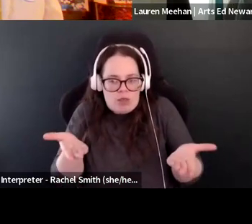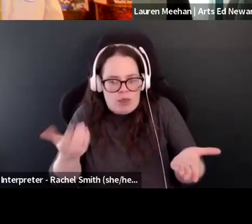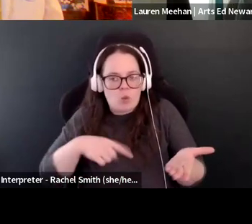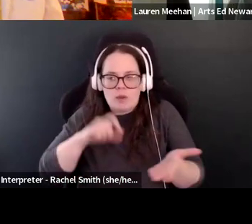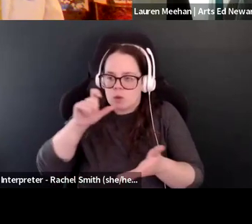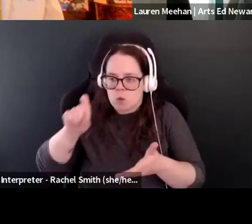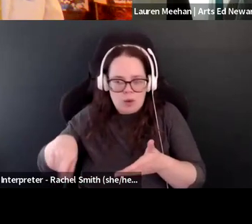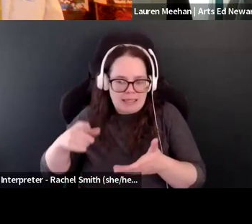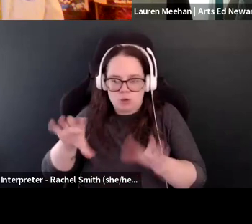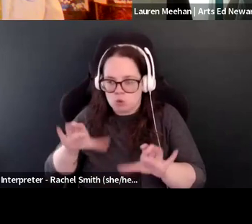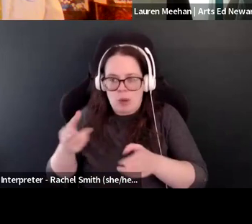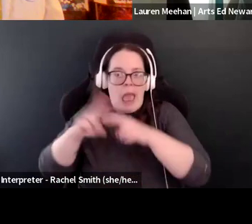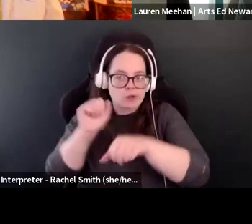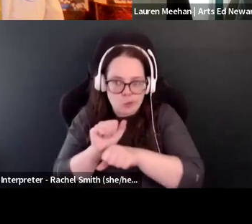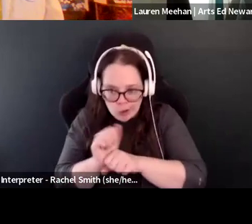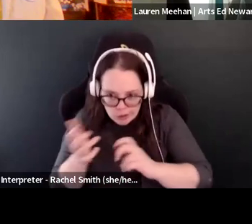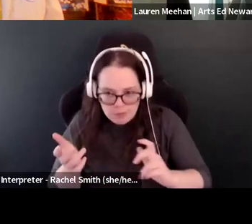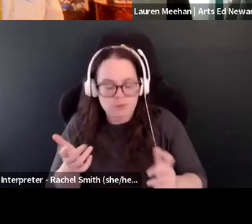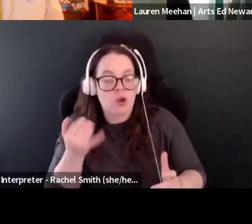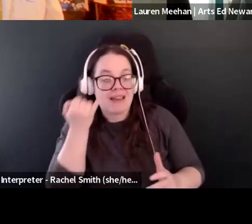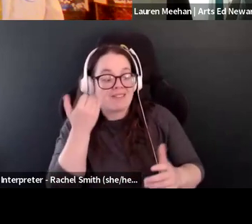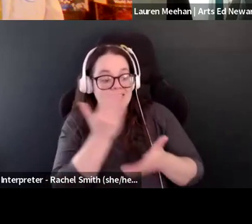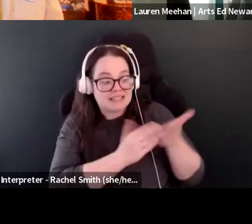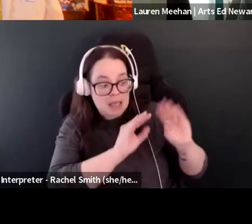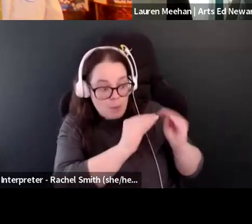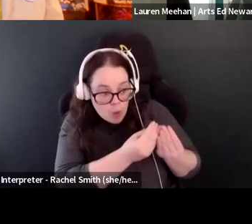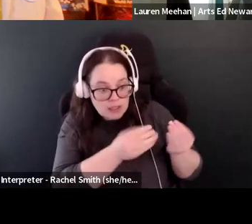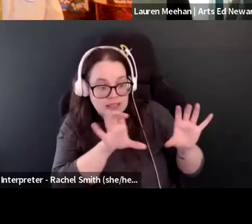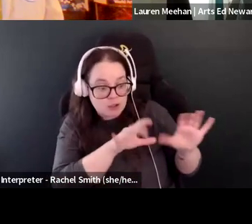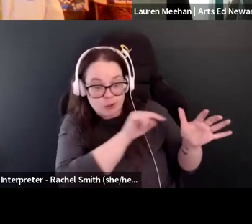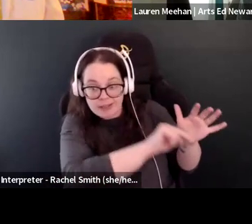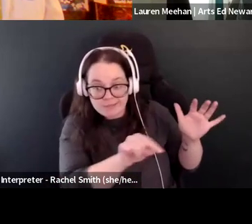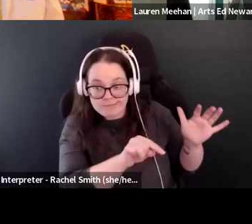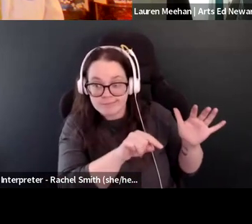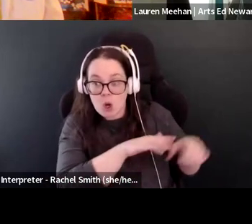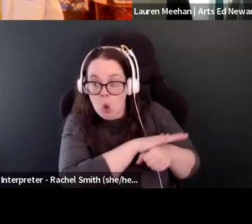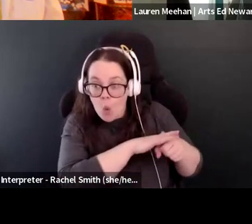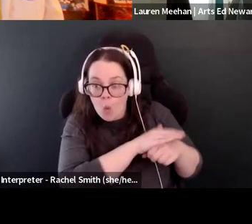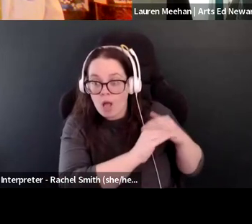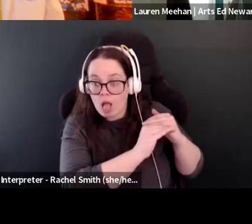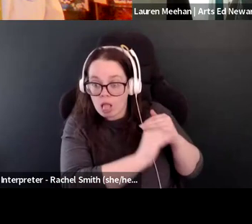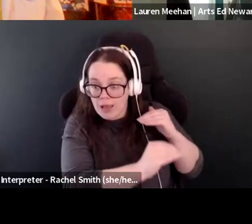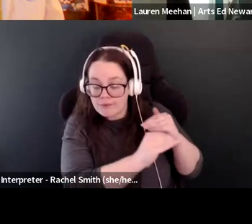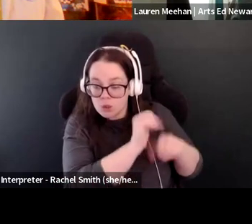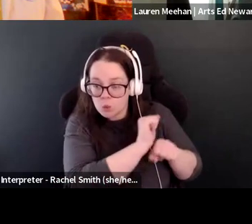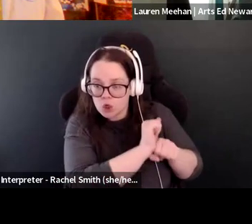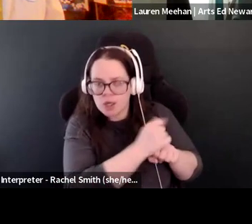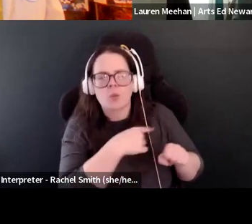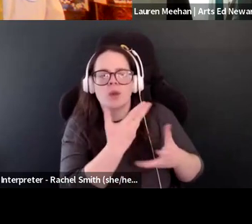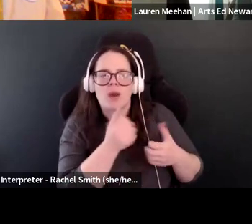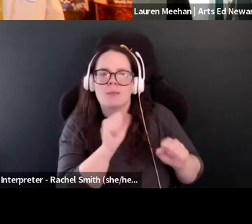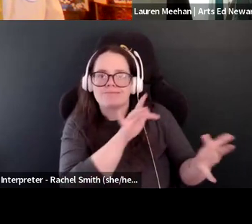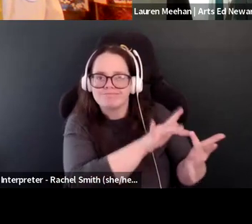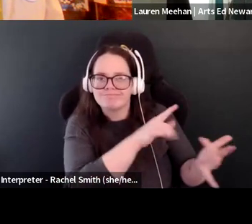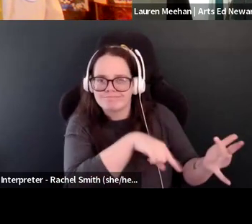the wheel. So there are organizations that are doing some of this work on the local level. We want to be able to reach out to